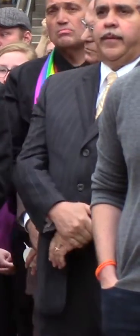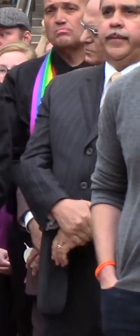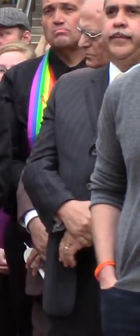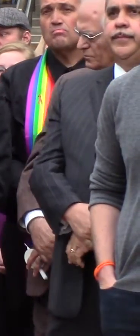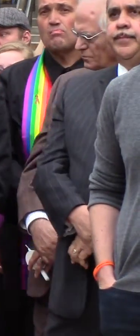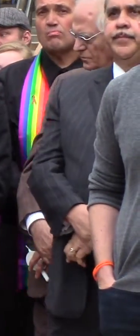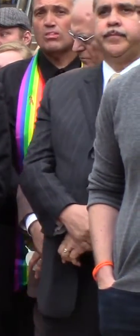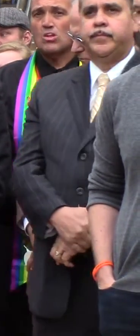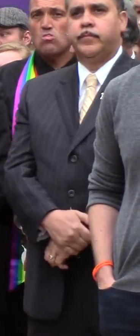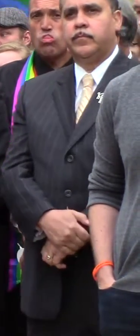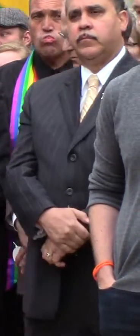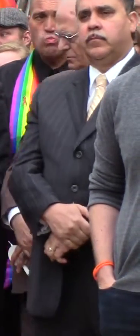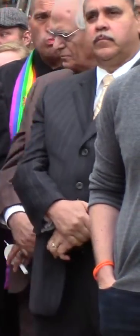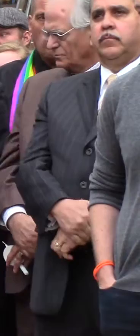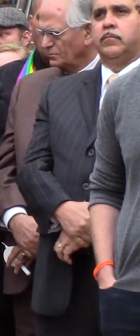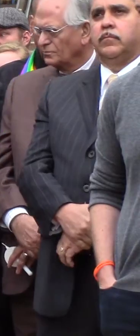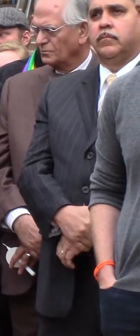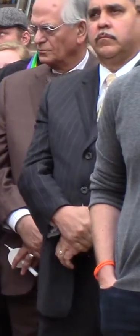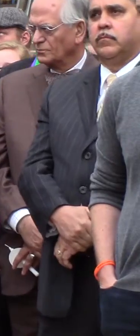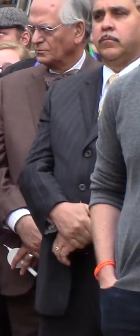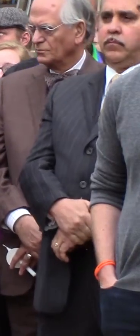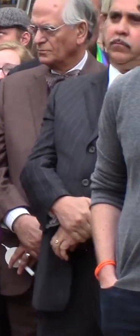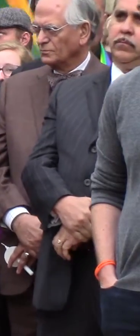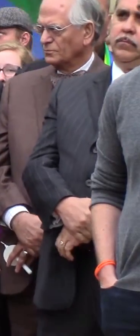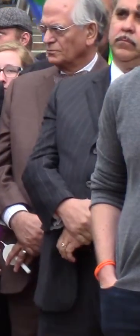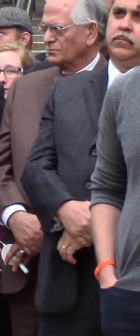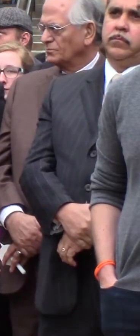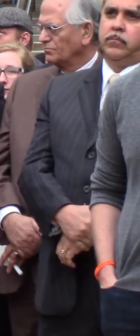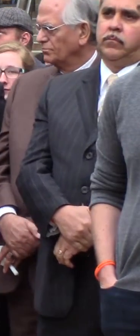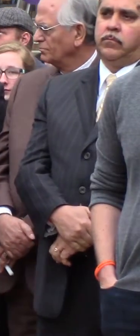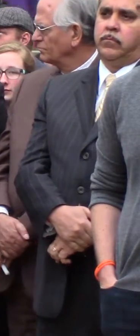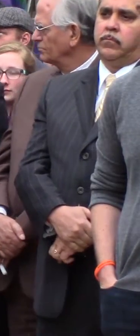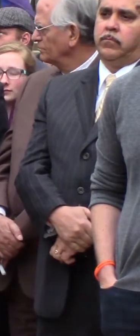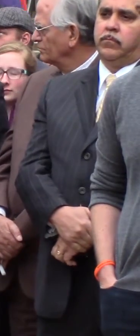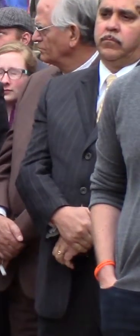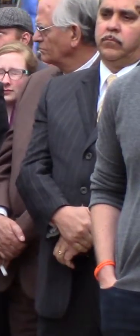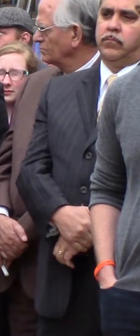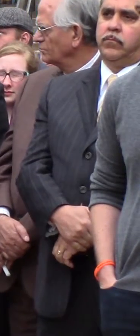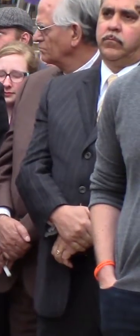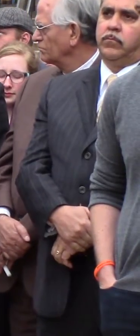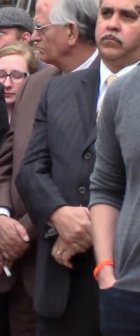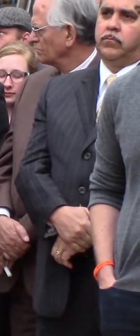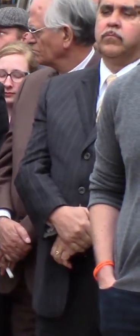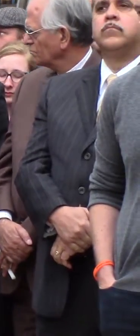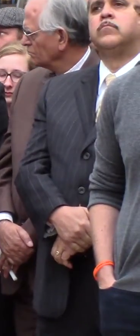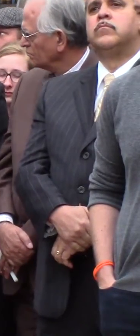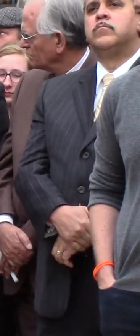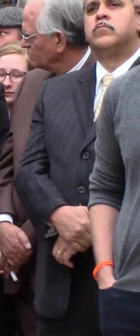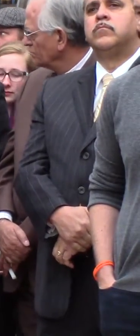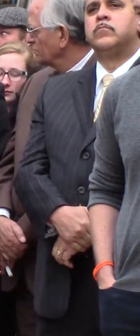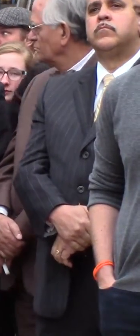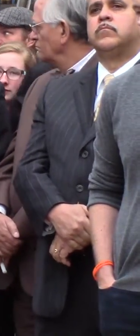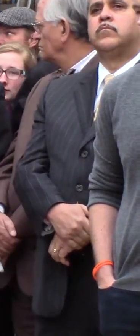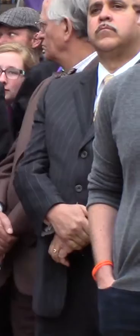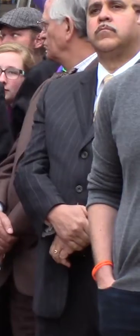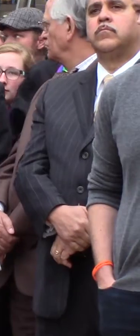of the incredible efforts of law enforcement, first responders, and medical personnel, they are still